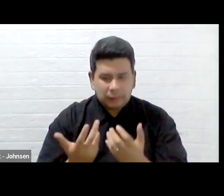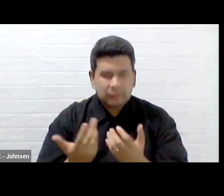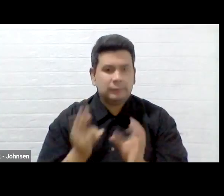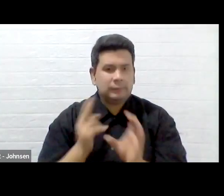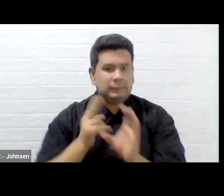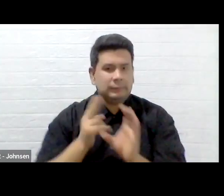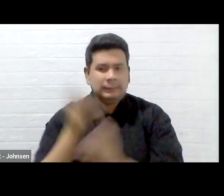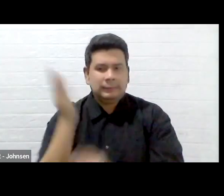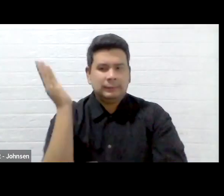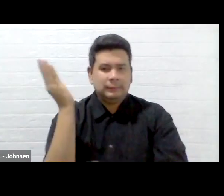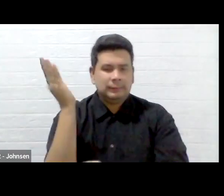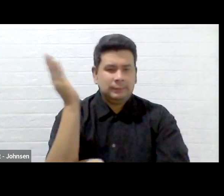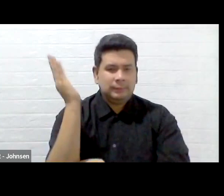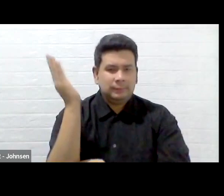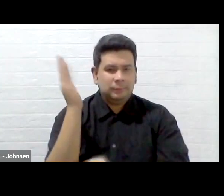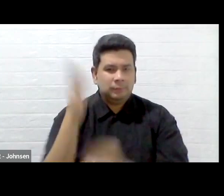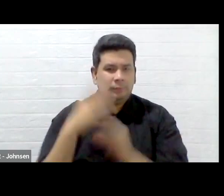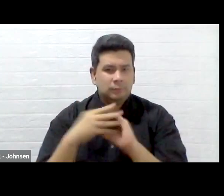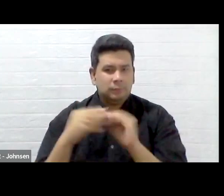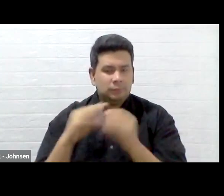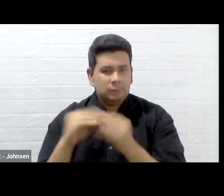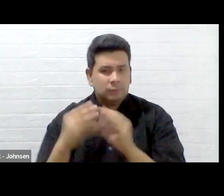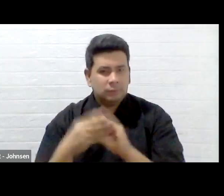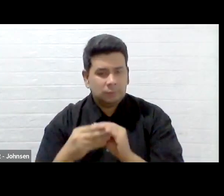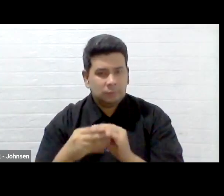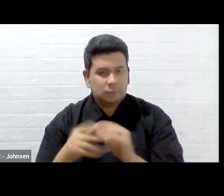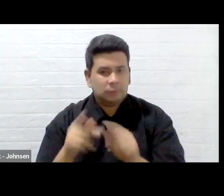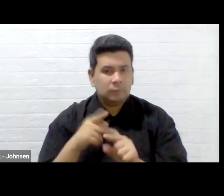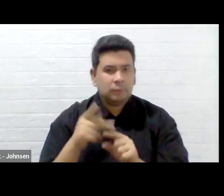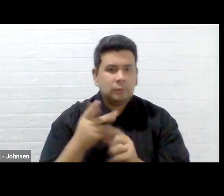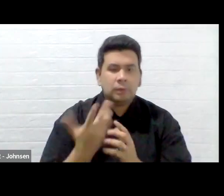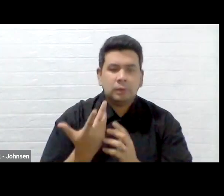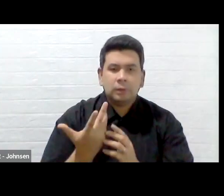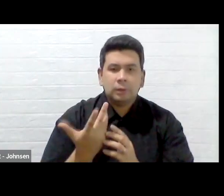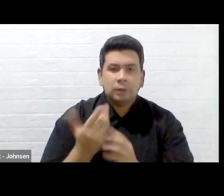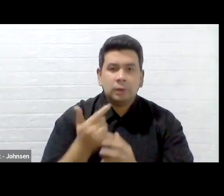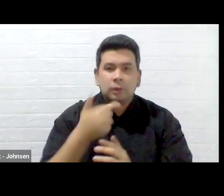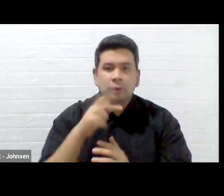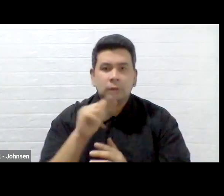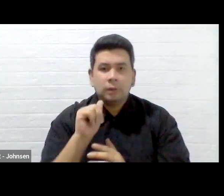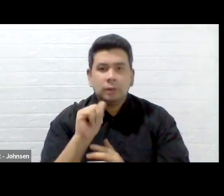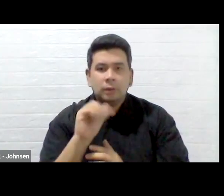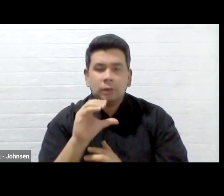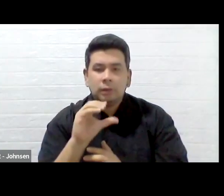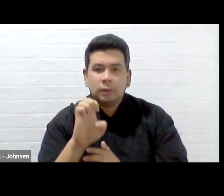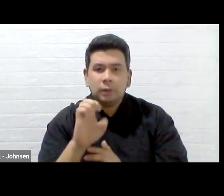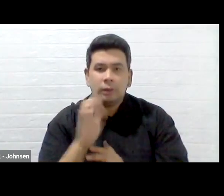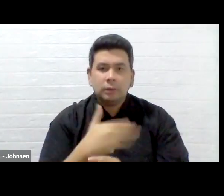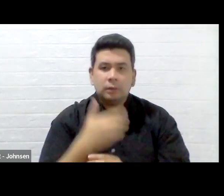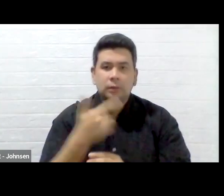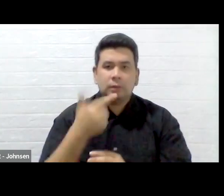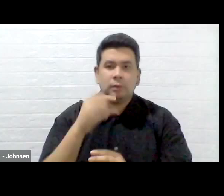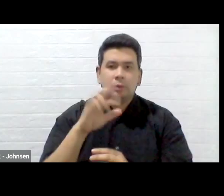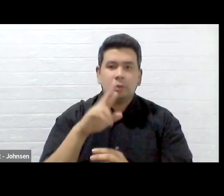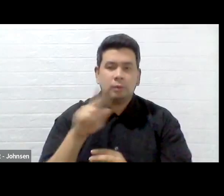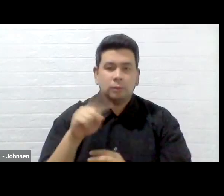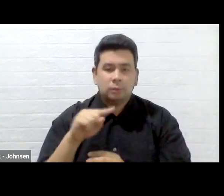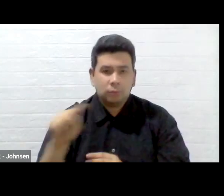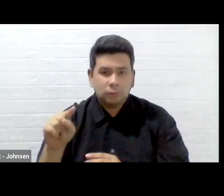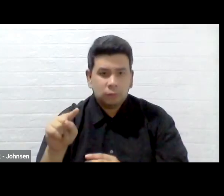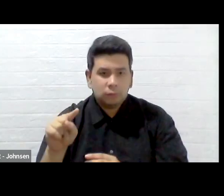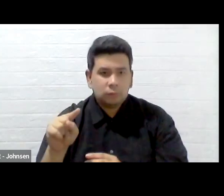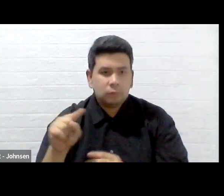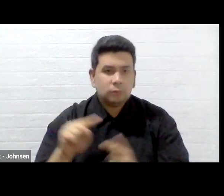speakers. We have here Professor Grace Cruz, we have Undersecretary G.P. Perez of the Commission on